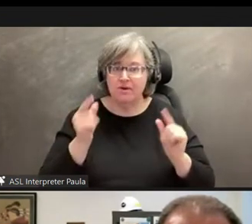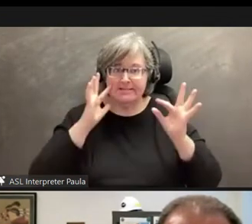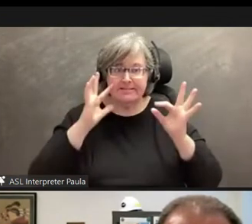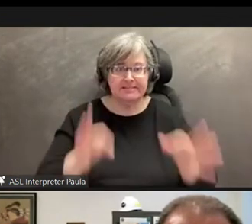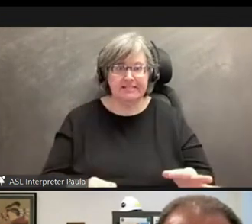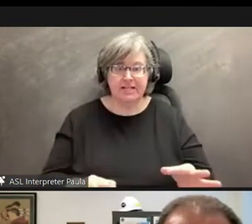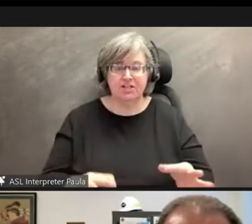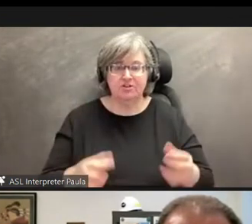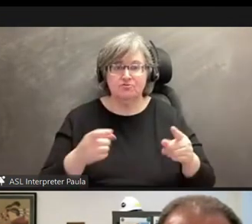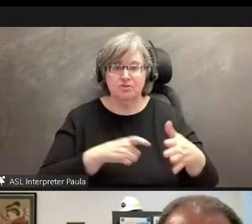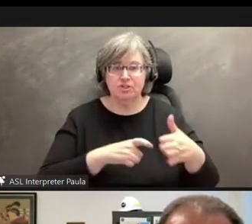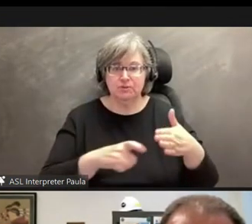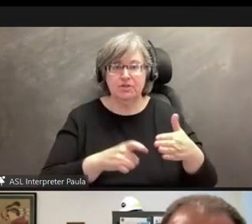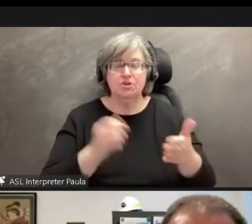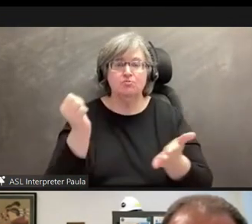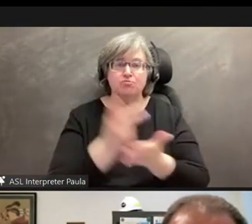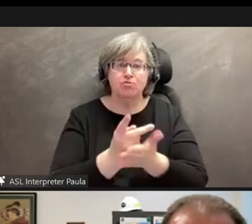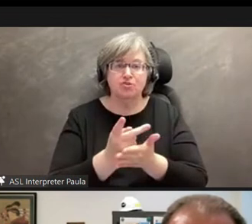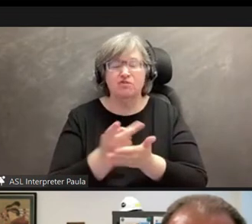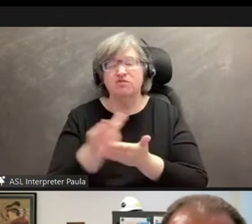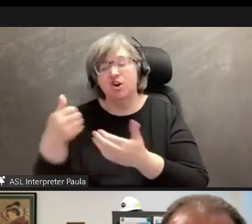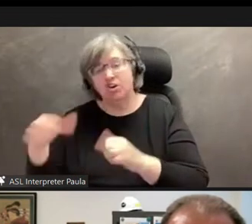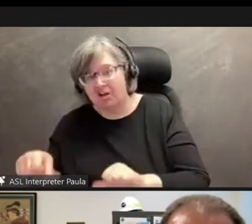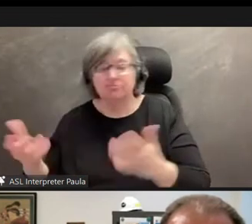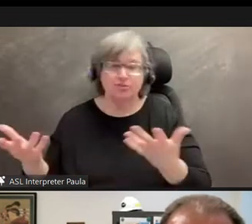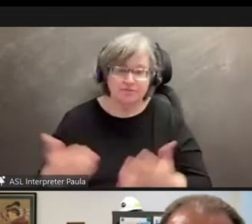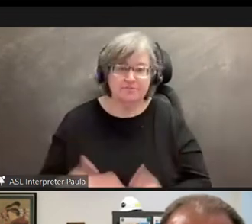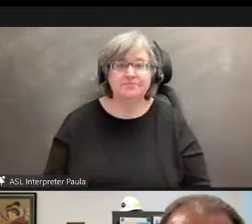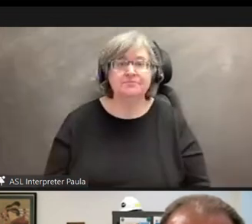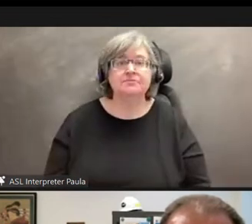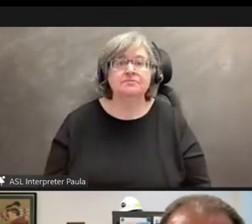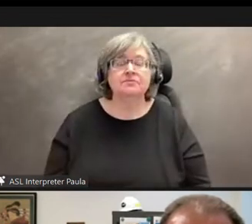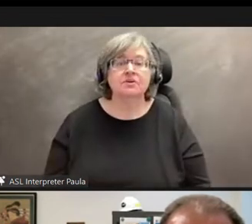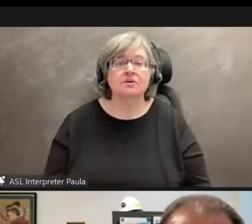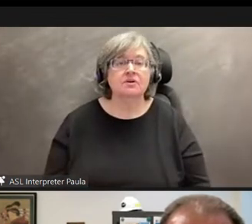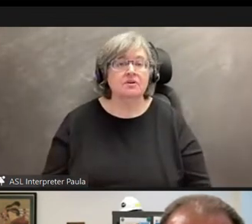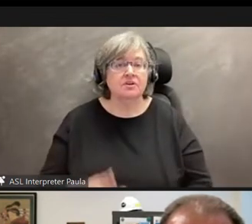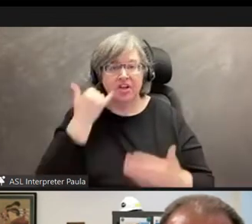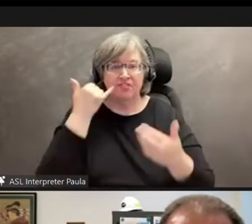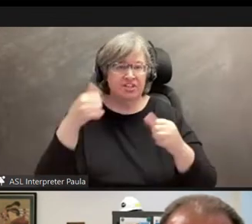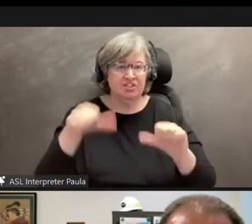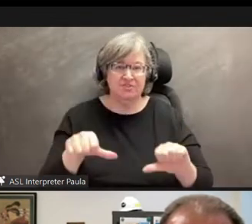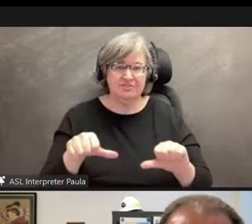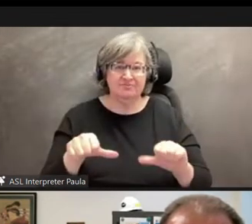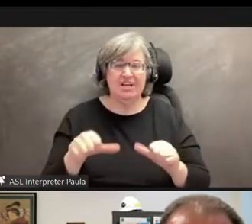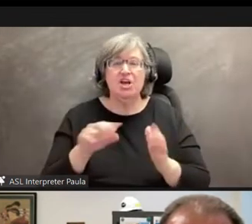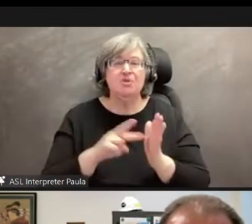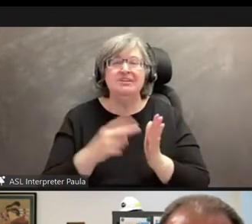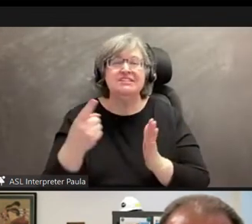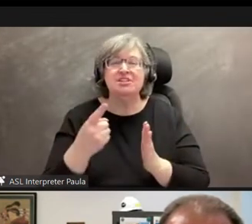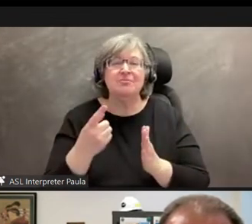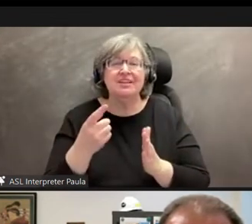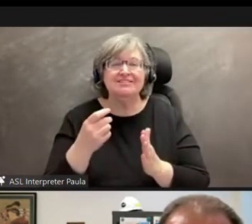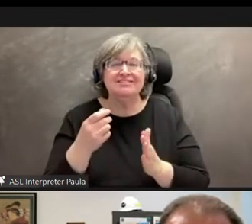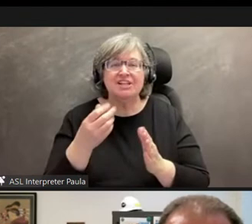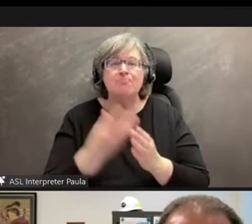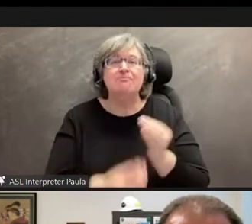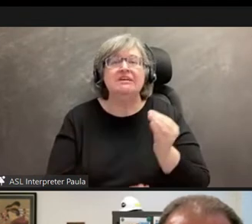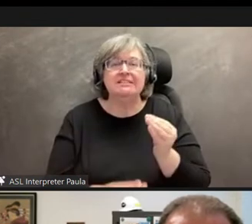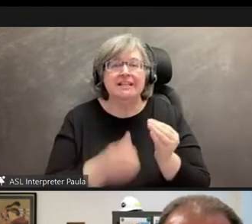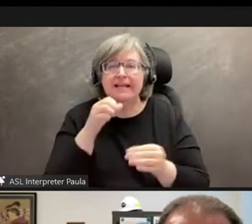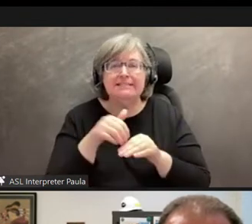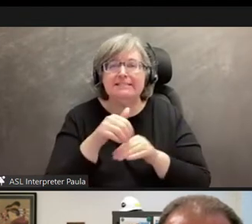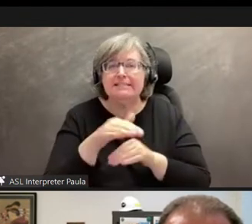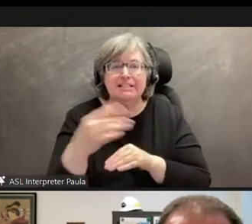while it's scanned to approve them or not approve them. And typically when it's not approved, they're missing something. They didn't submit